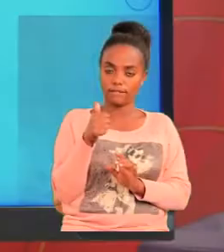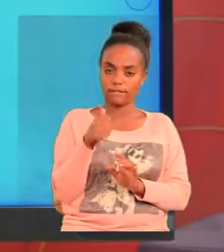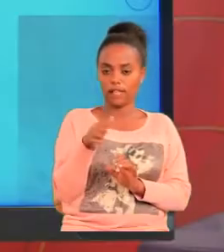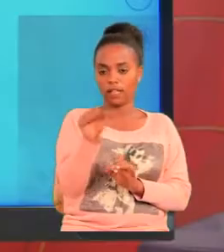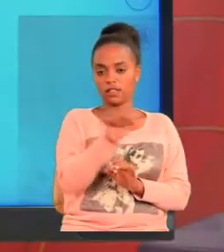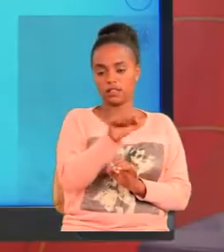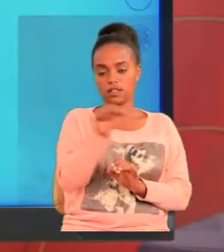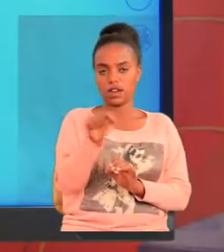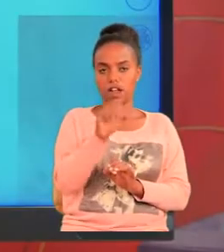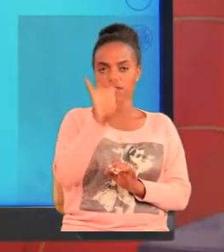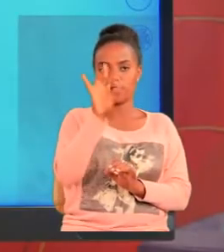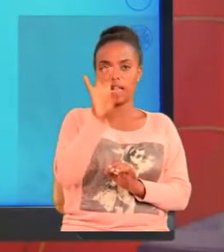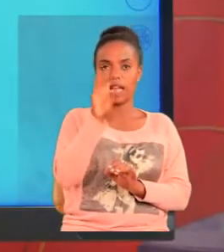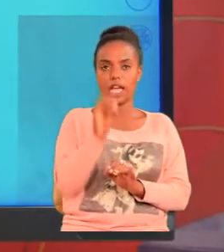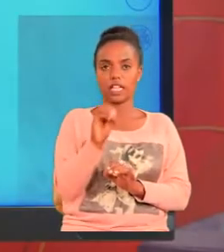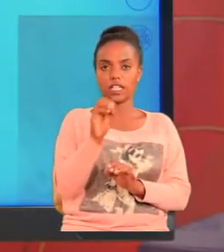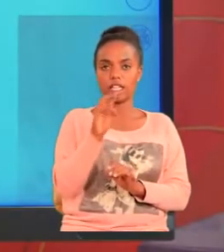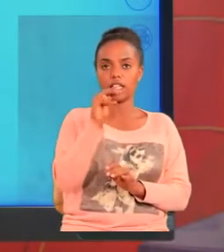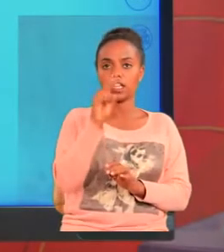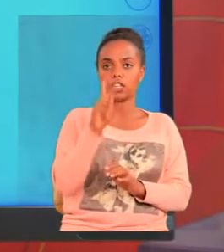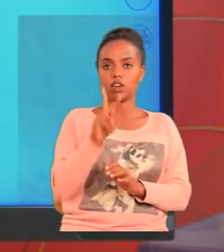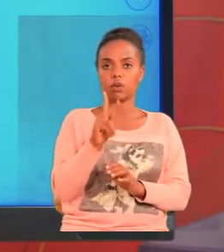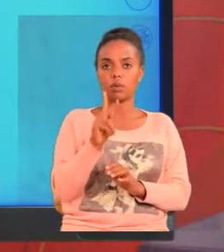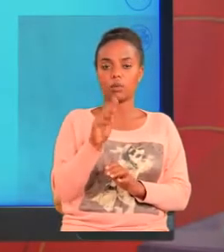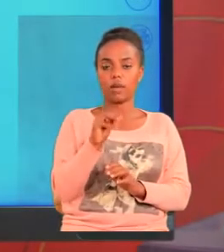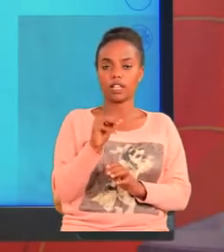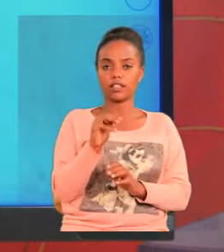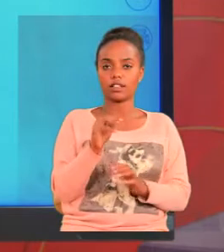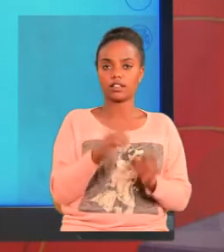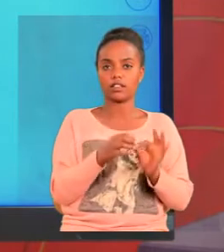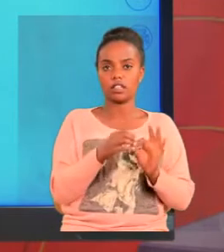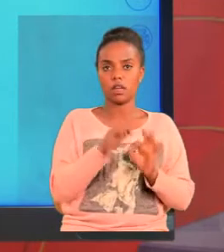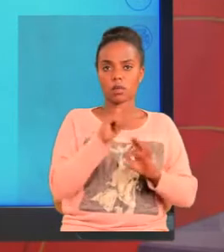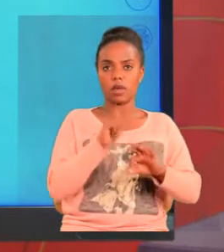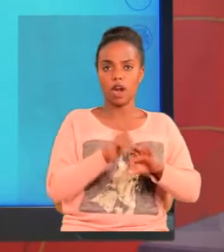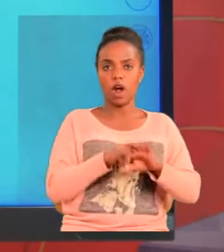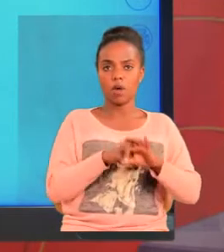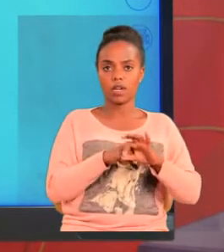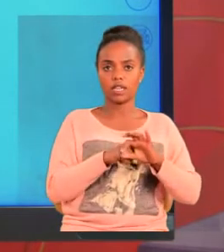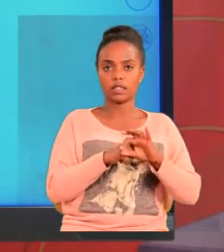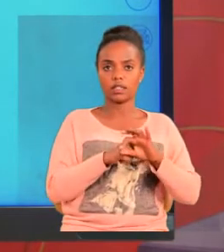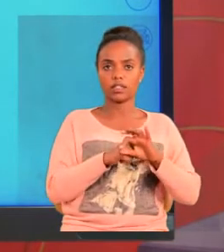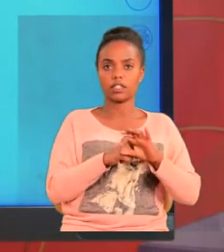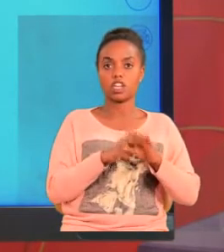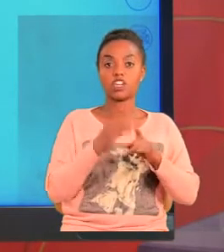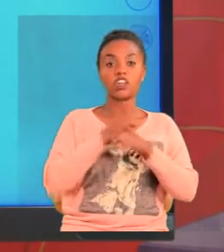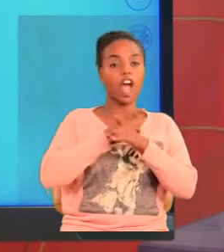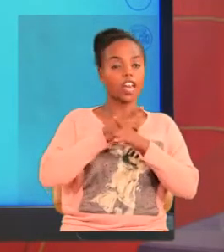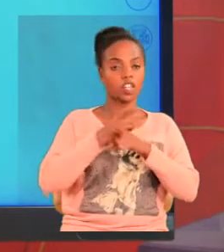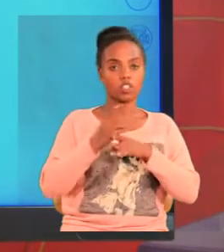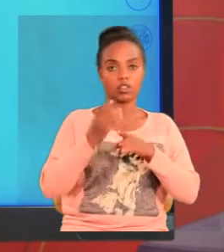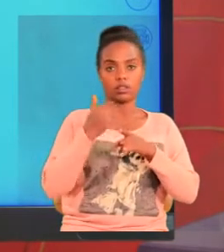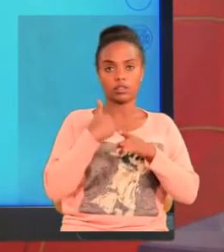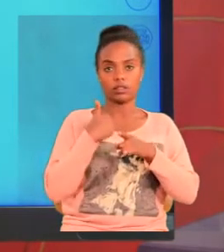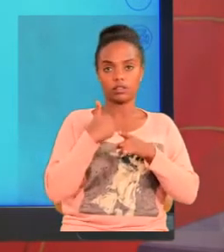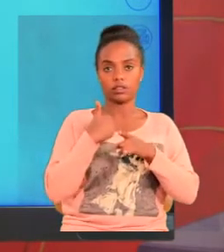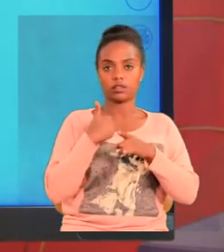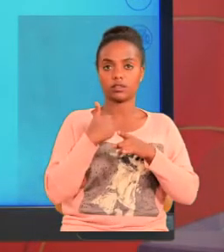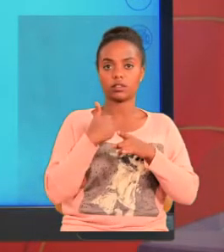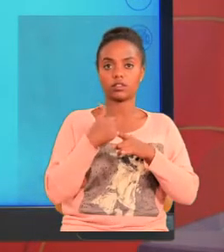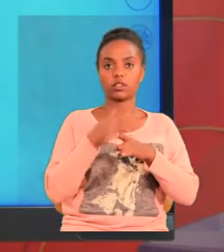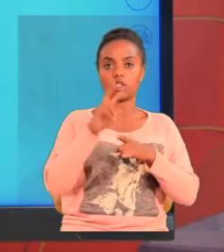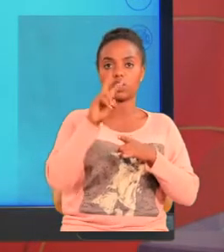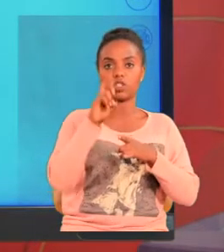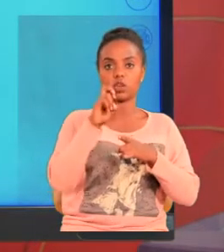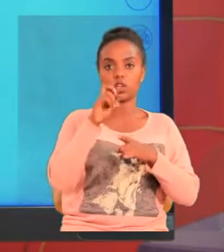drives 80 km per hour in the direction of, in this direction. A moves in this direction, 20